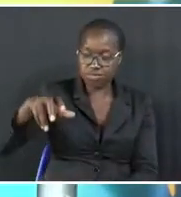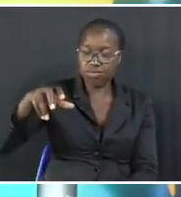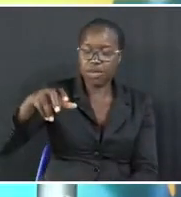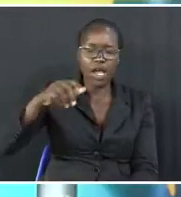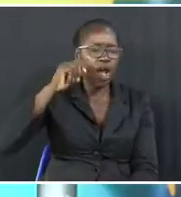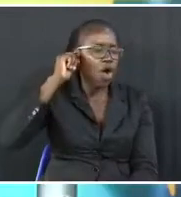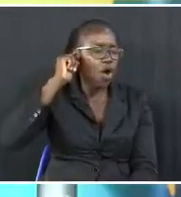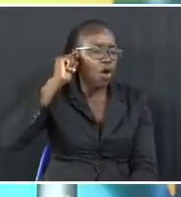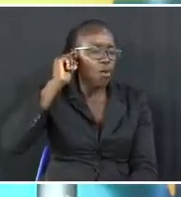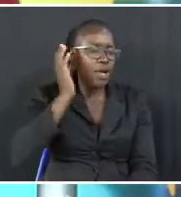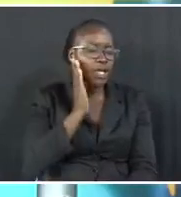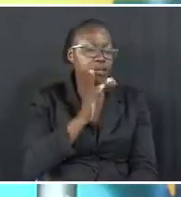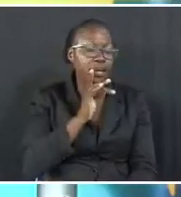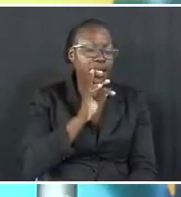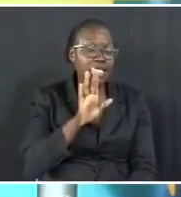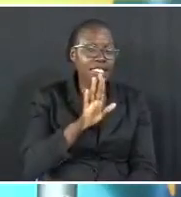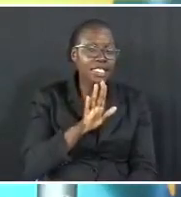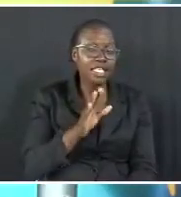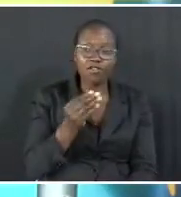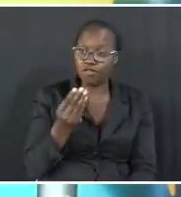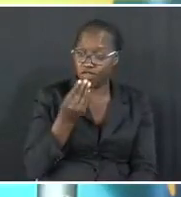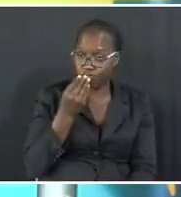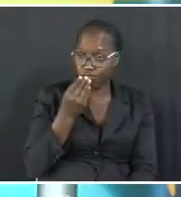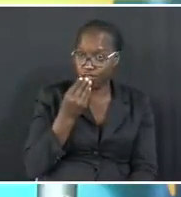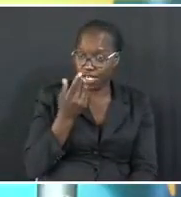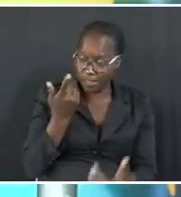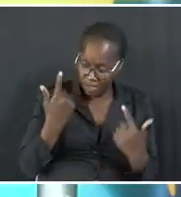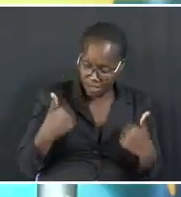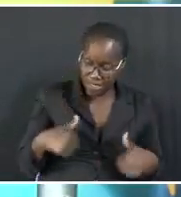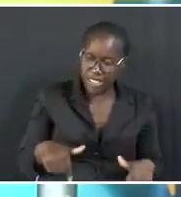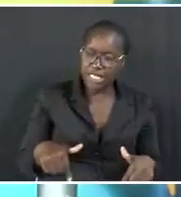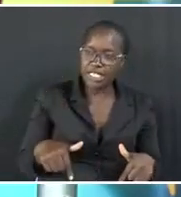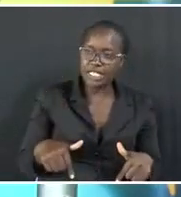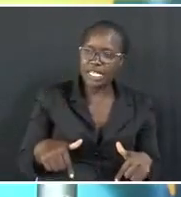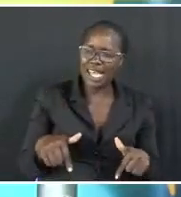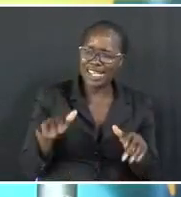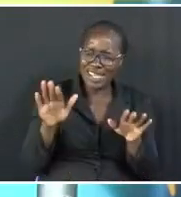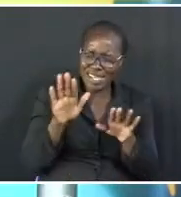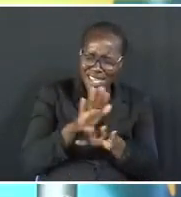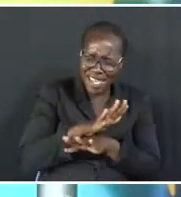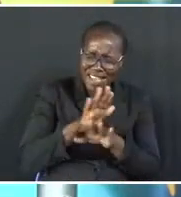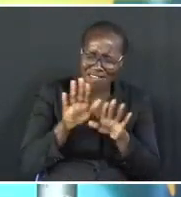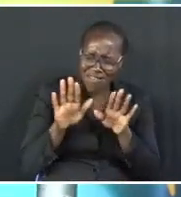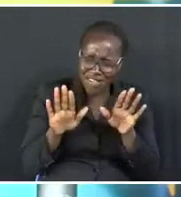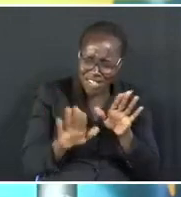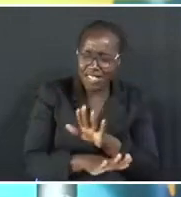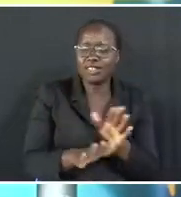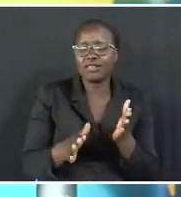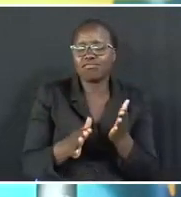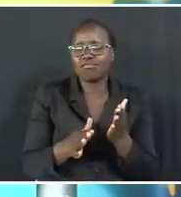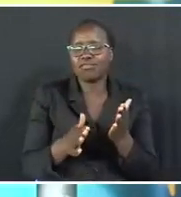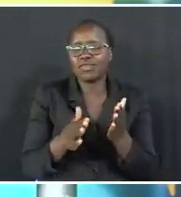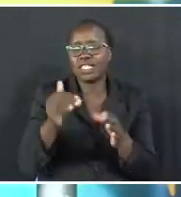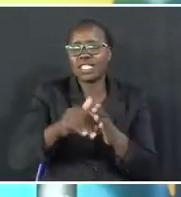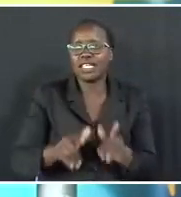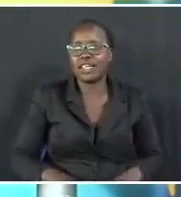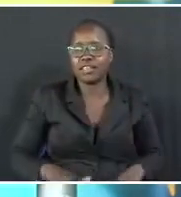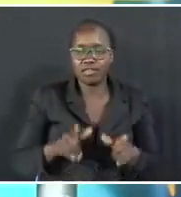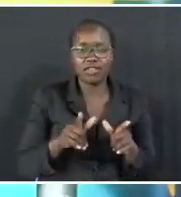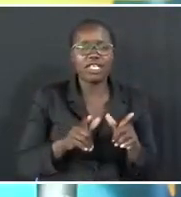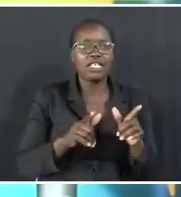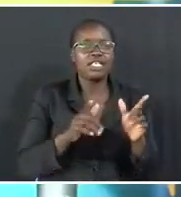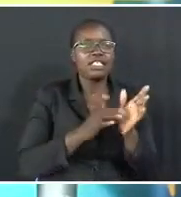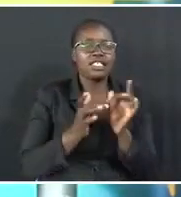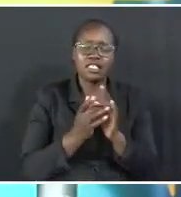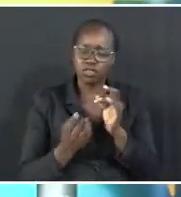He obeyed his parents in food, dress, and every other facet of life.